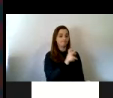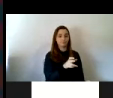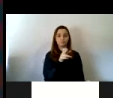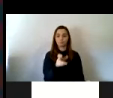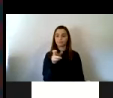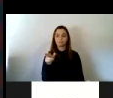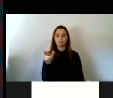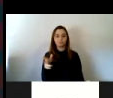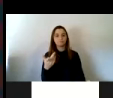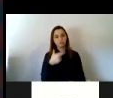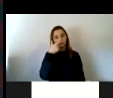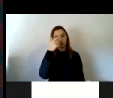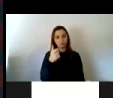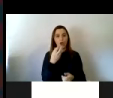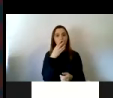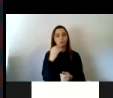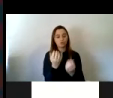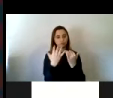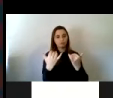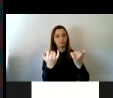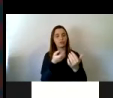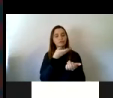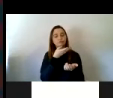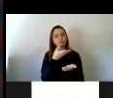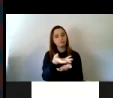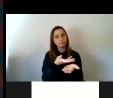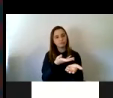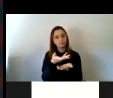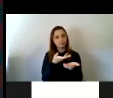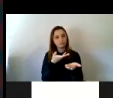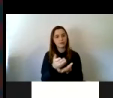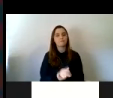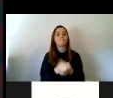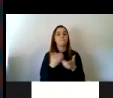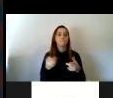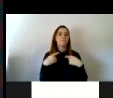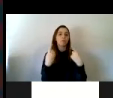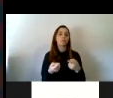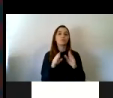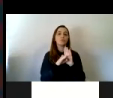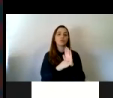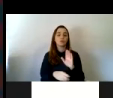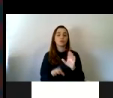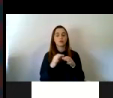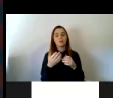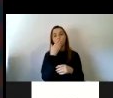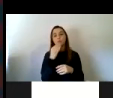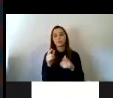there. The other program for high school students is